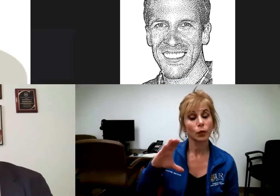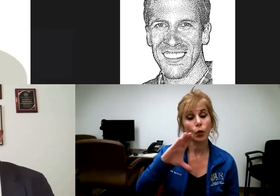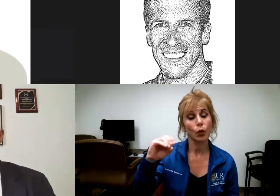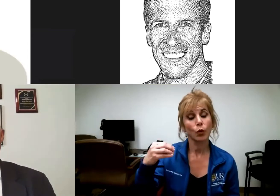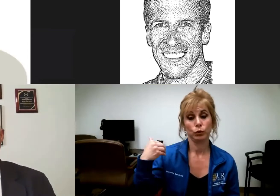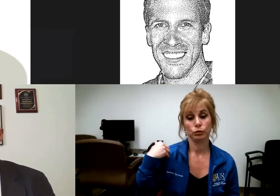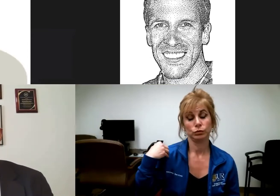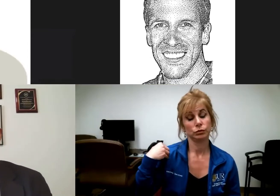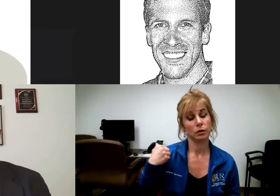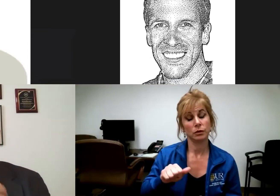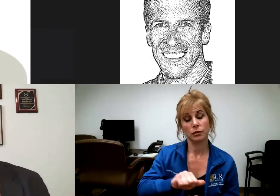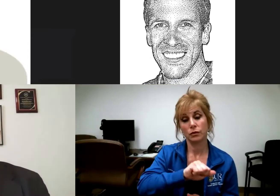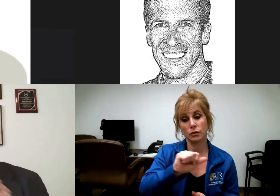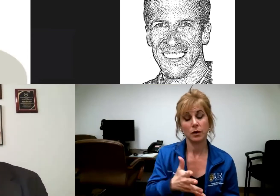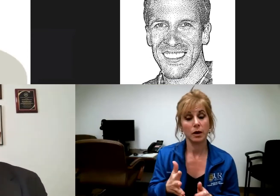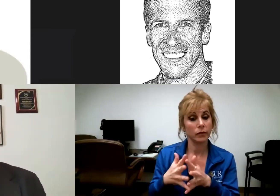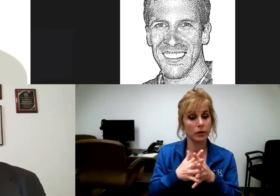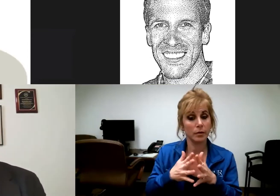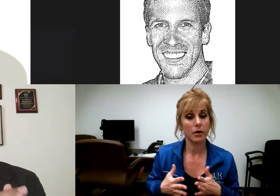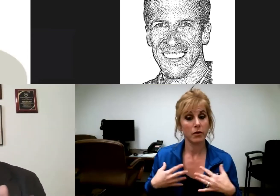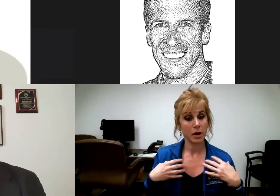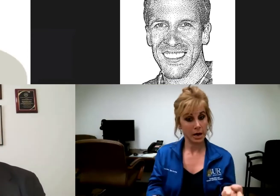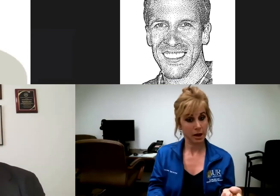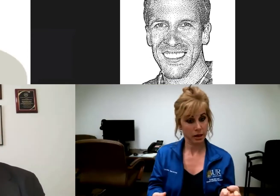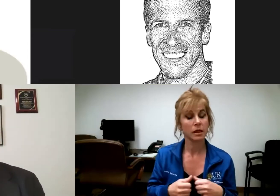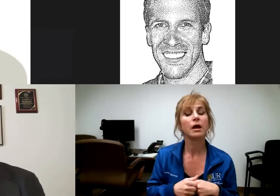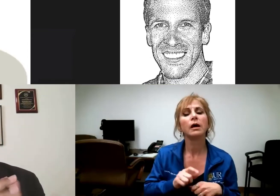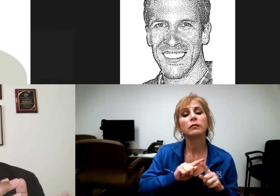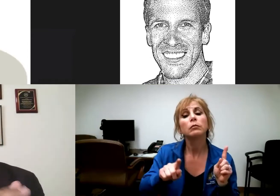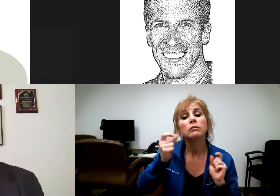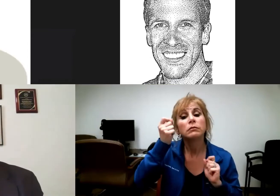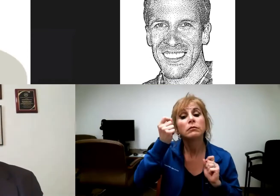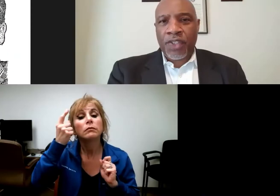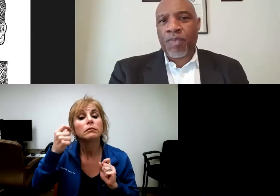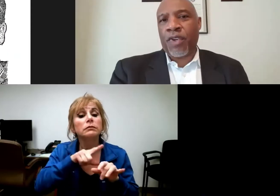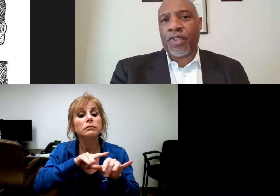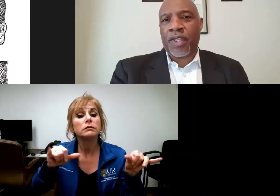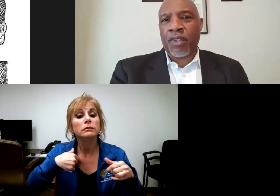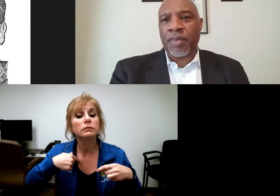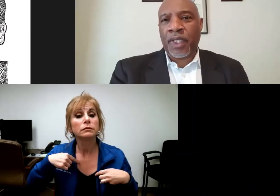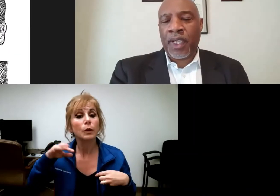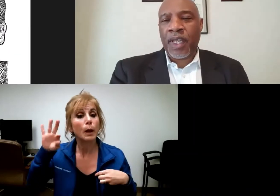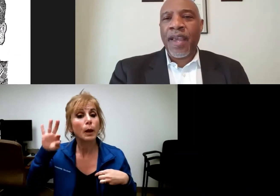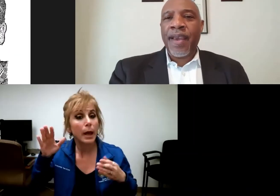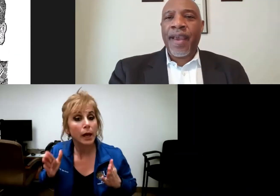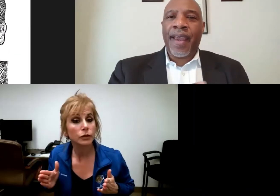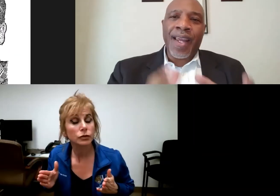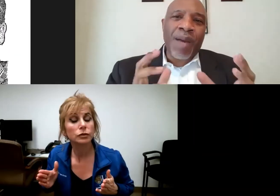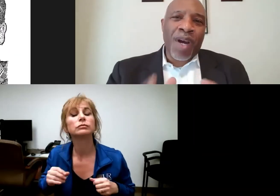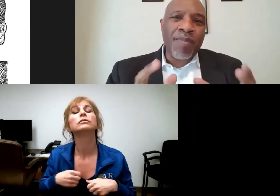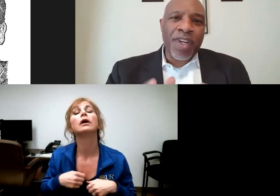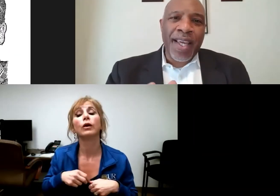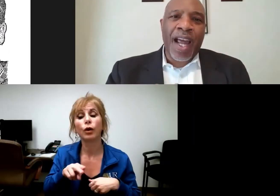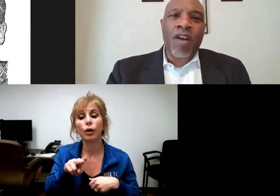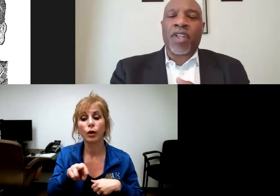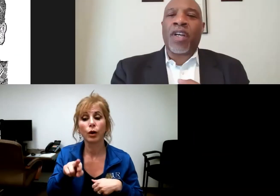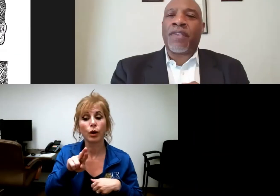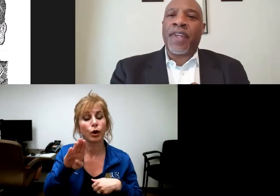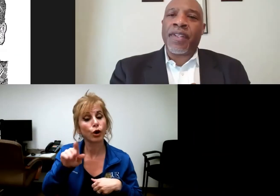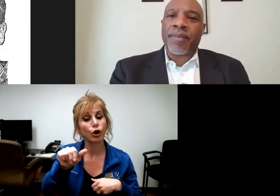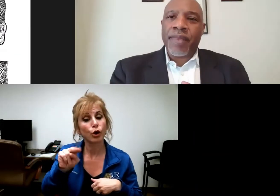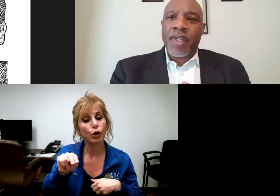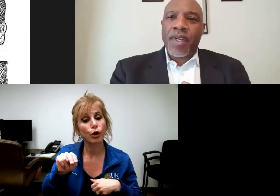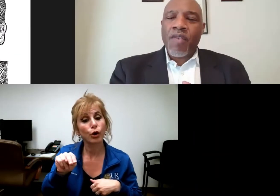Coalition, I serve as a pastor and also as an operations person at the Urban League. And I want to bring that out